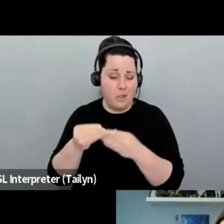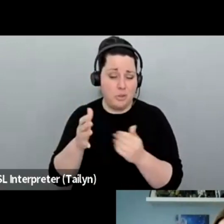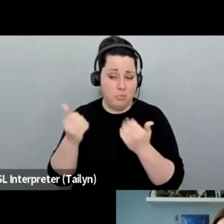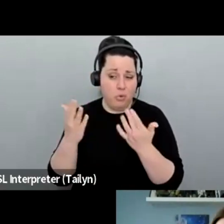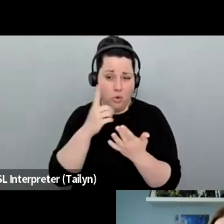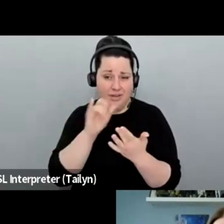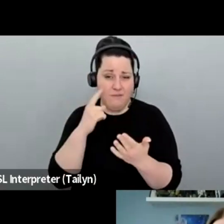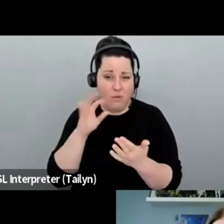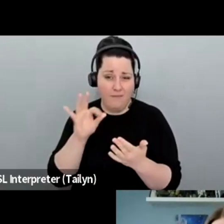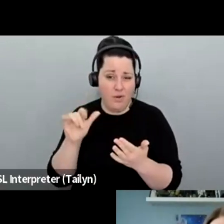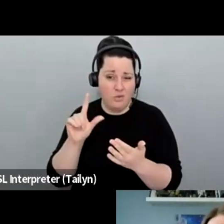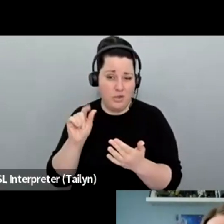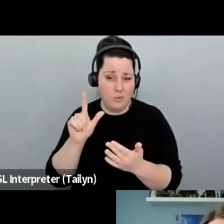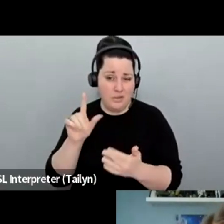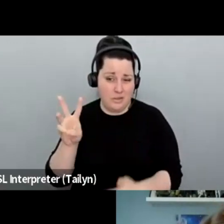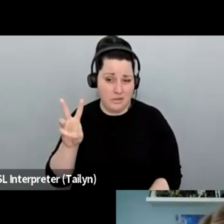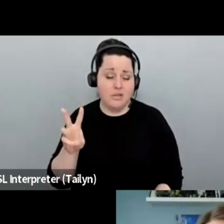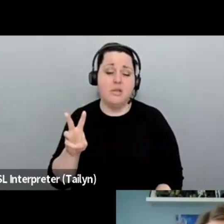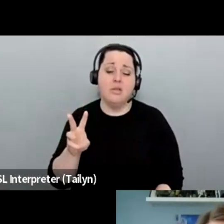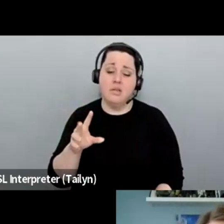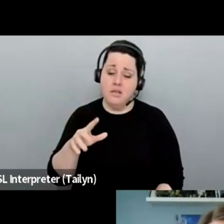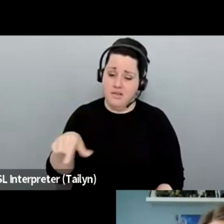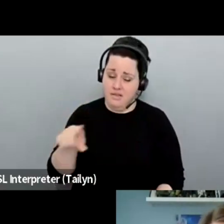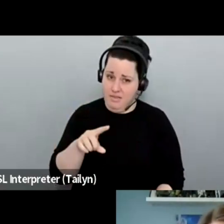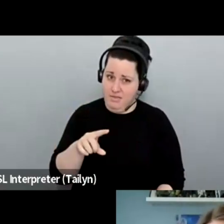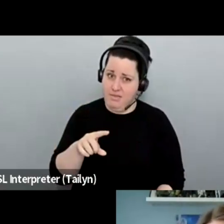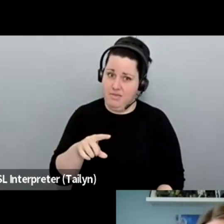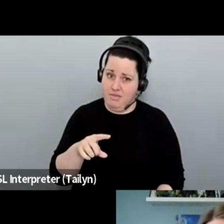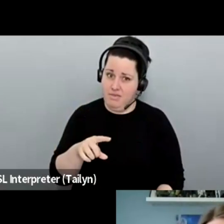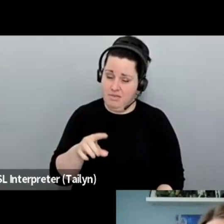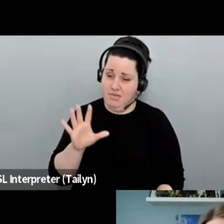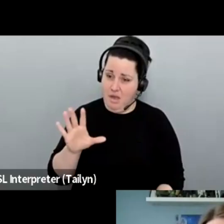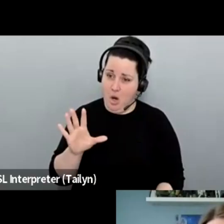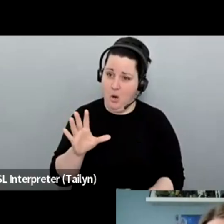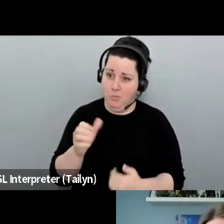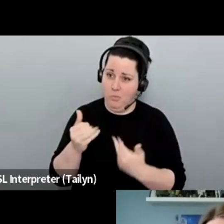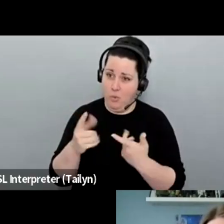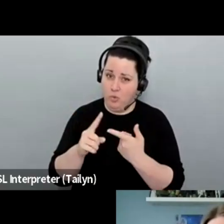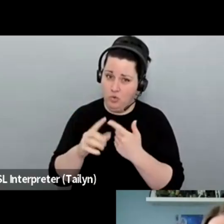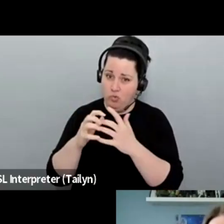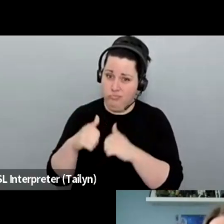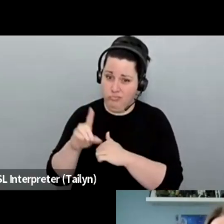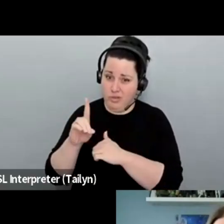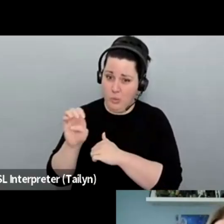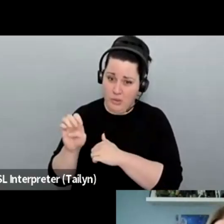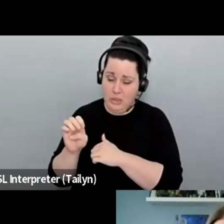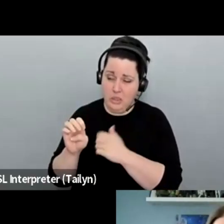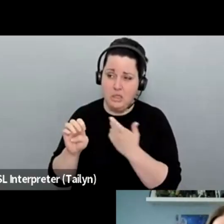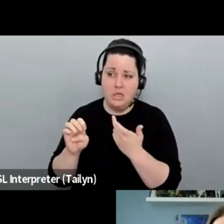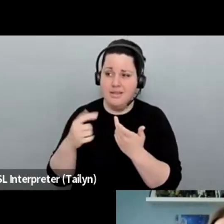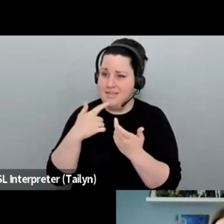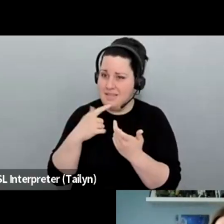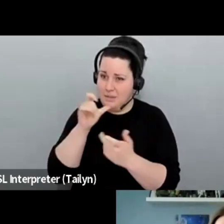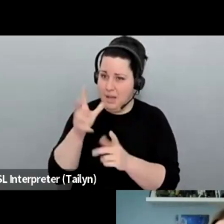like for FY 2026. They've said with their proposal to dismantle the Department of Education that it's not going